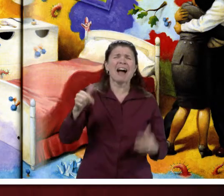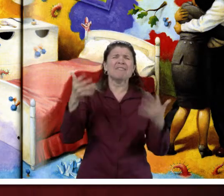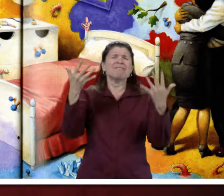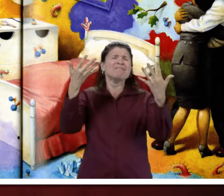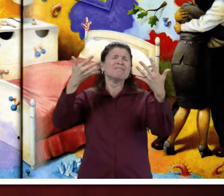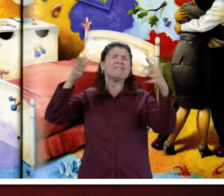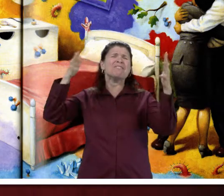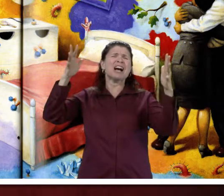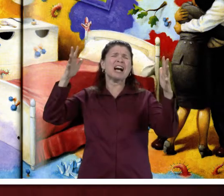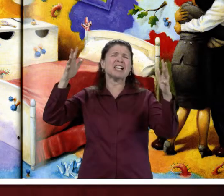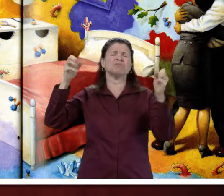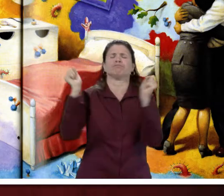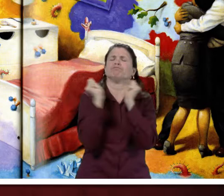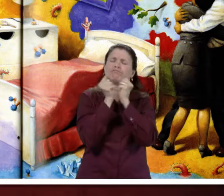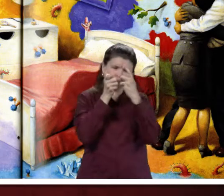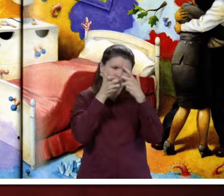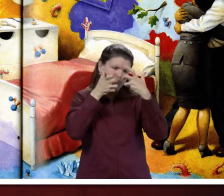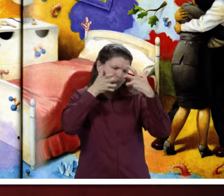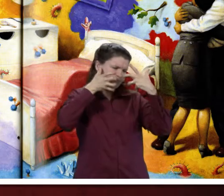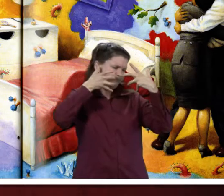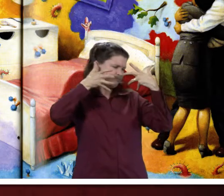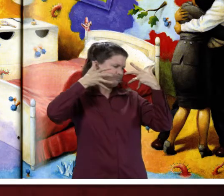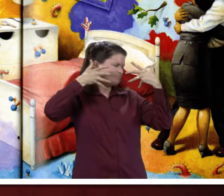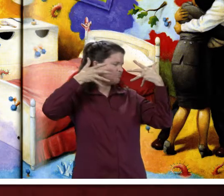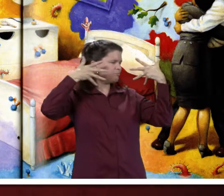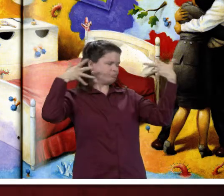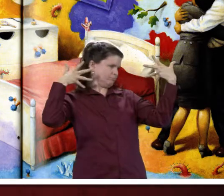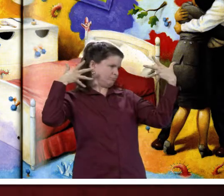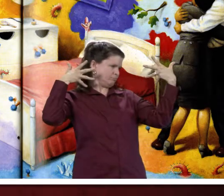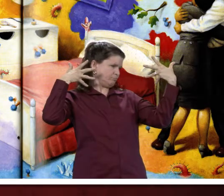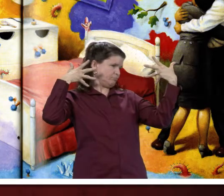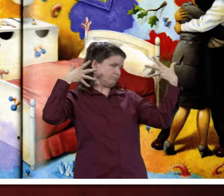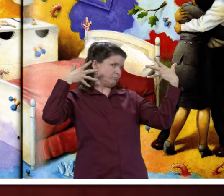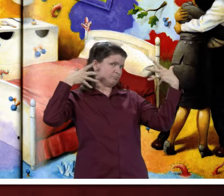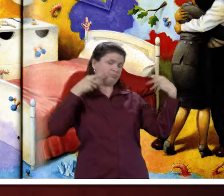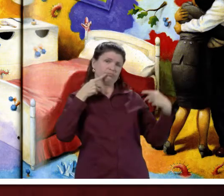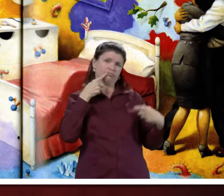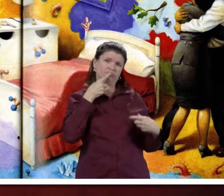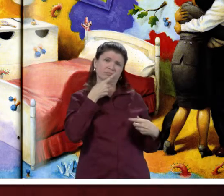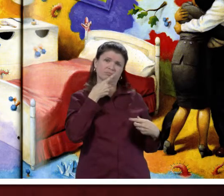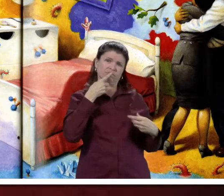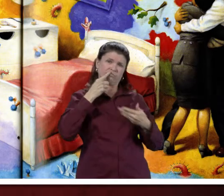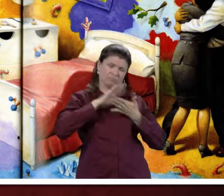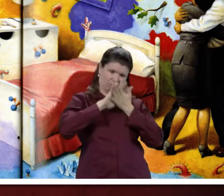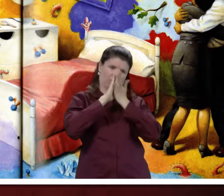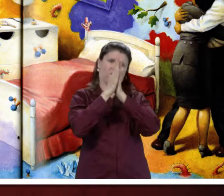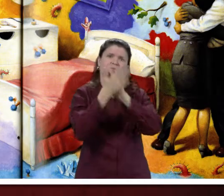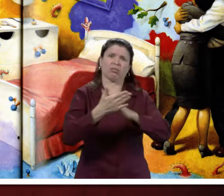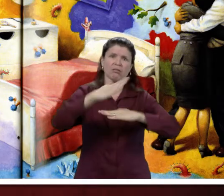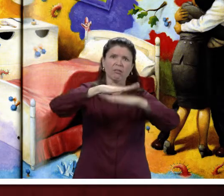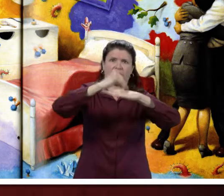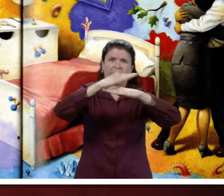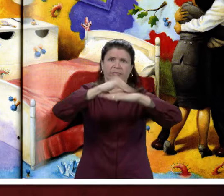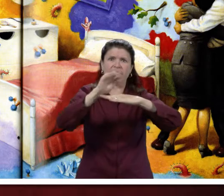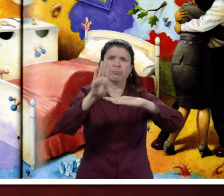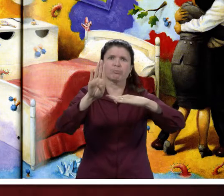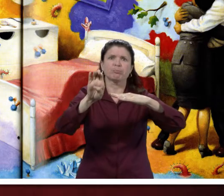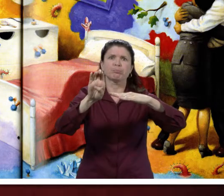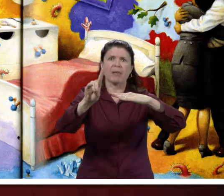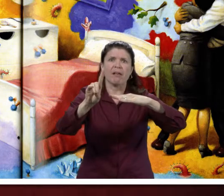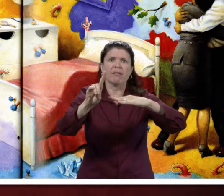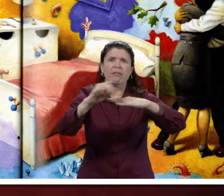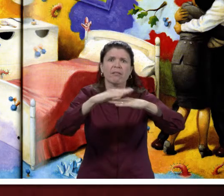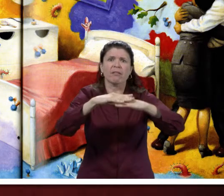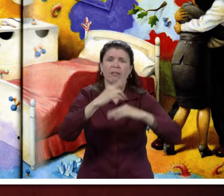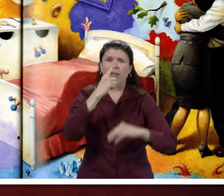Camilla groaned. Slowly, she started to melt into the walls of her room. Her bed became her mouth,